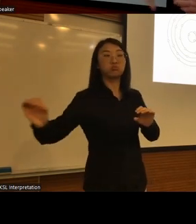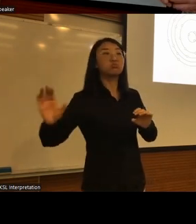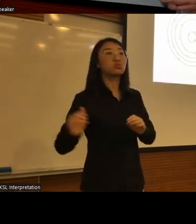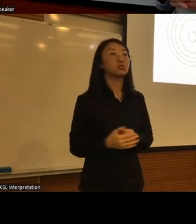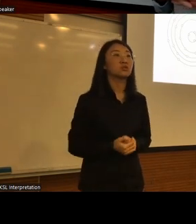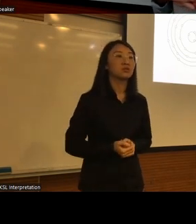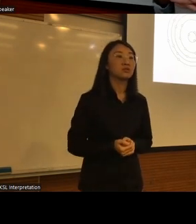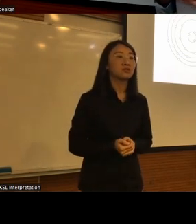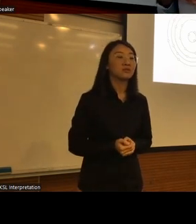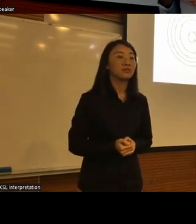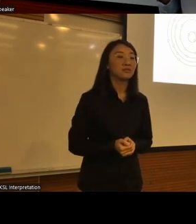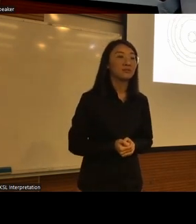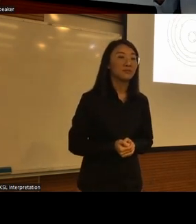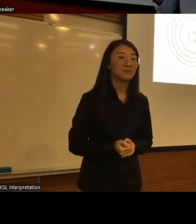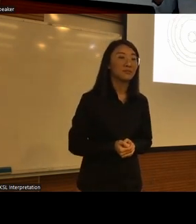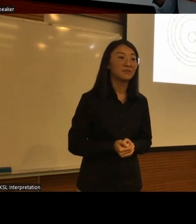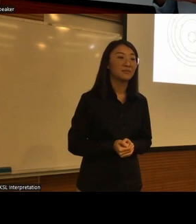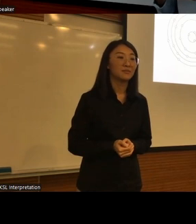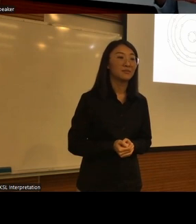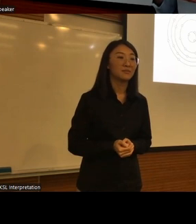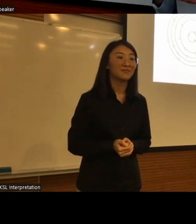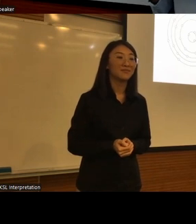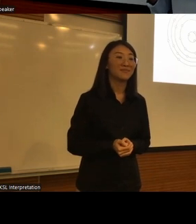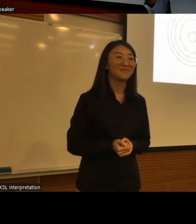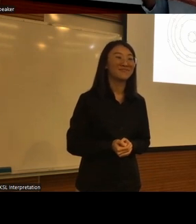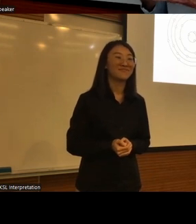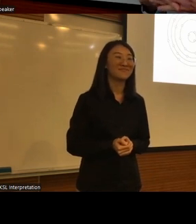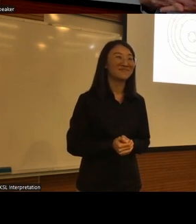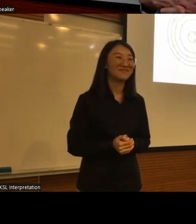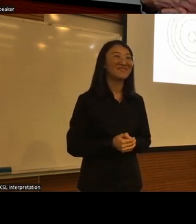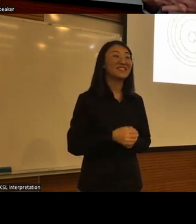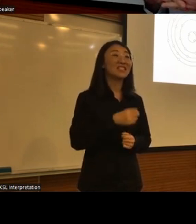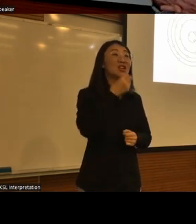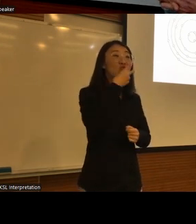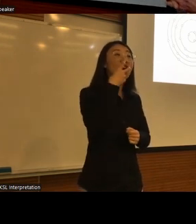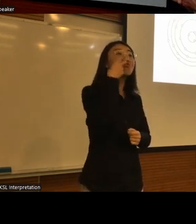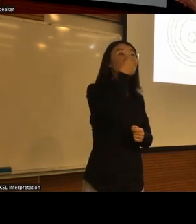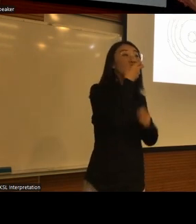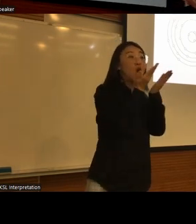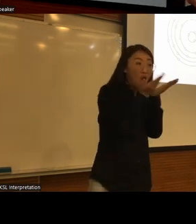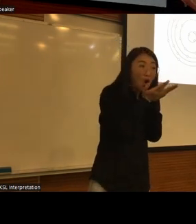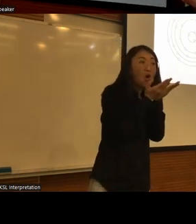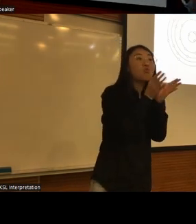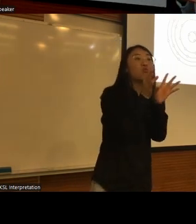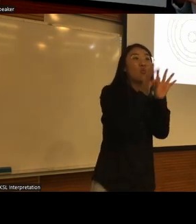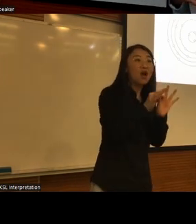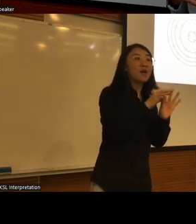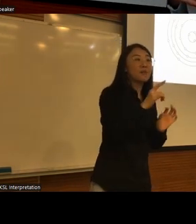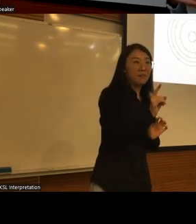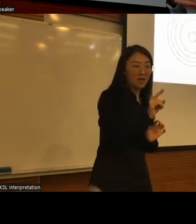Also, when one word or one piece of linguistic knowledge becomes